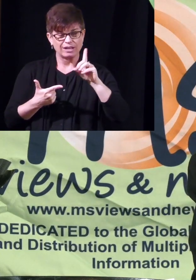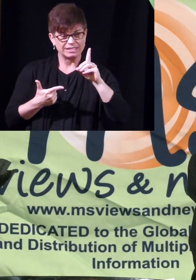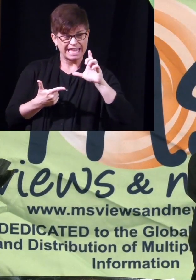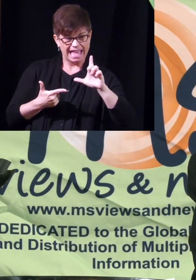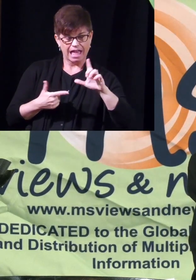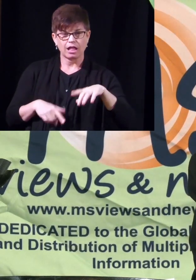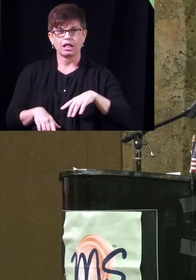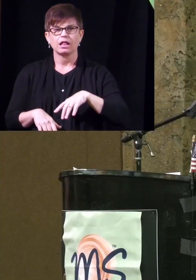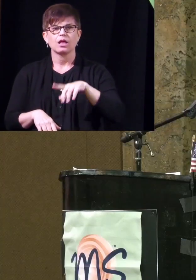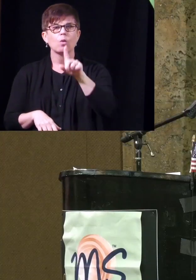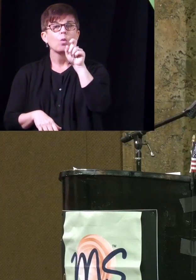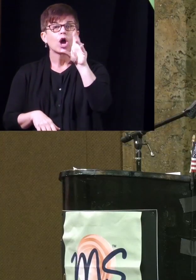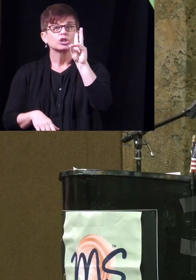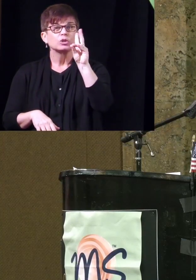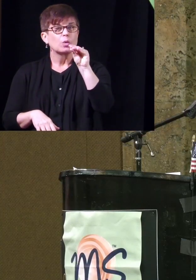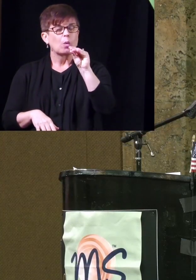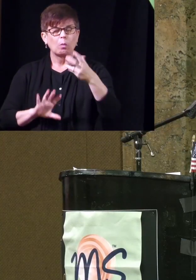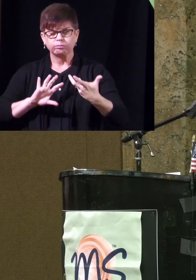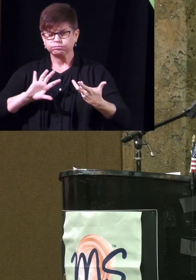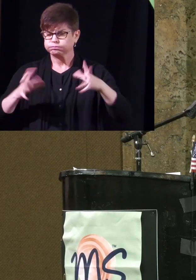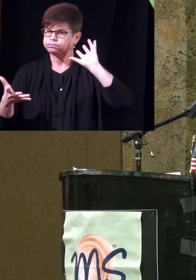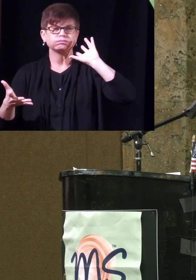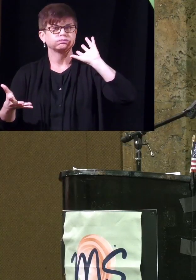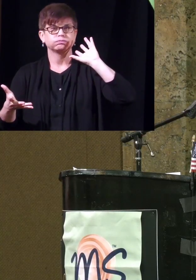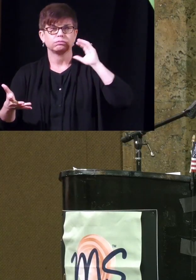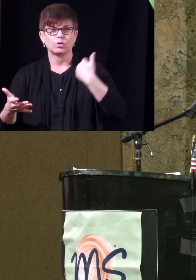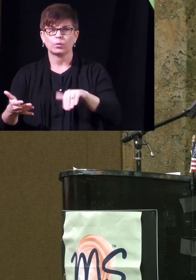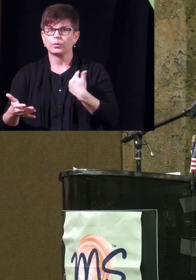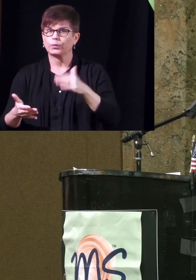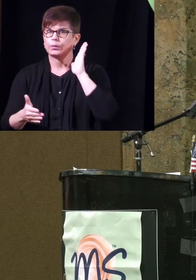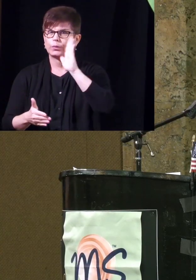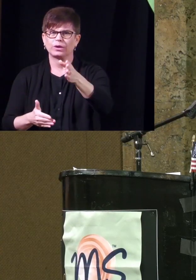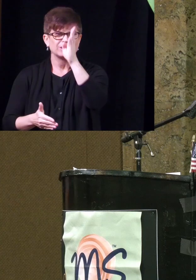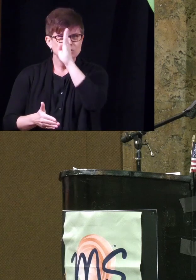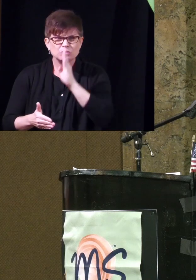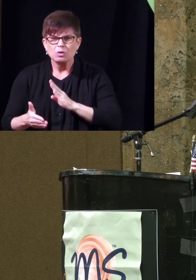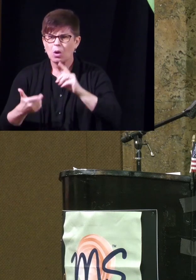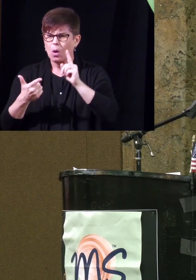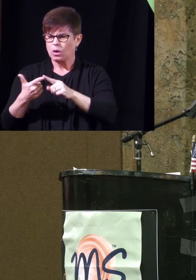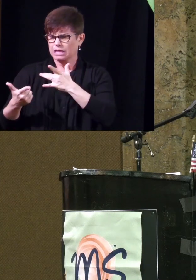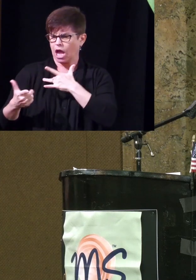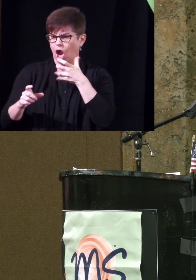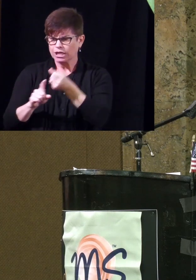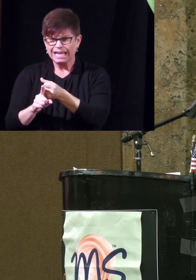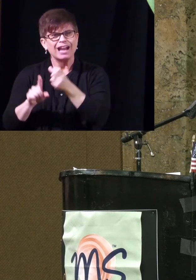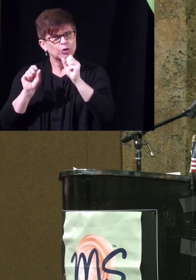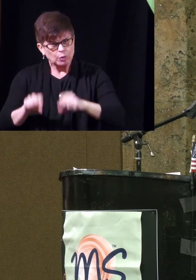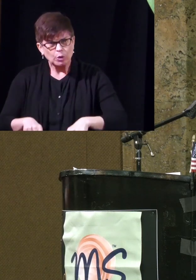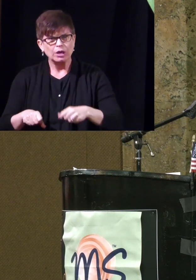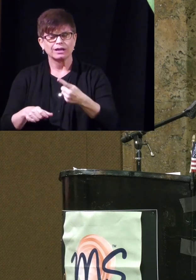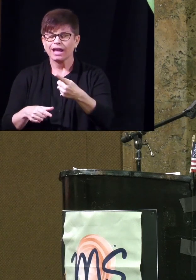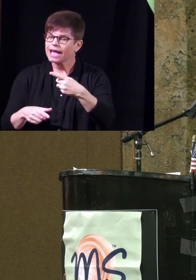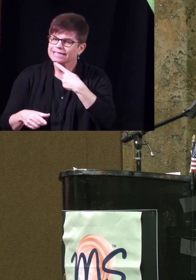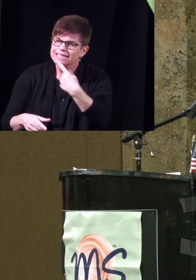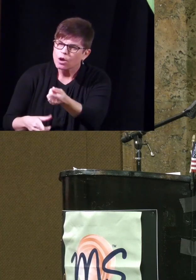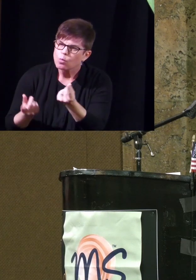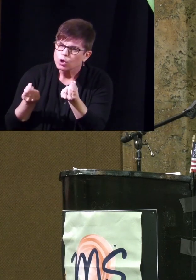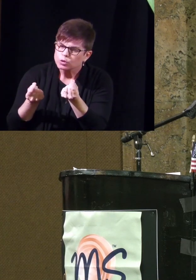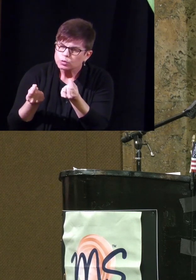170. This is a disaster for the future, for strokes and heart attack or whatever. And I stressed to them, I said, what are you doing